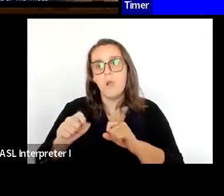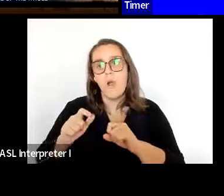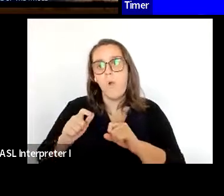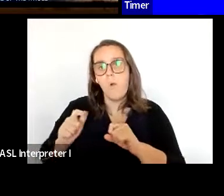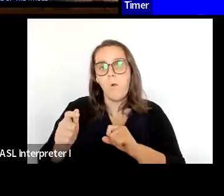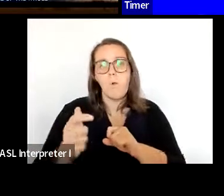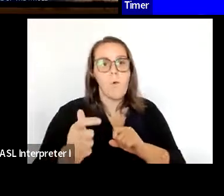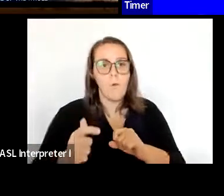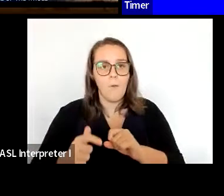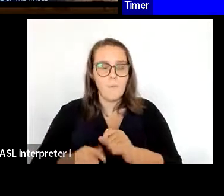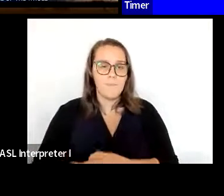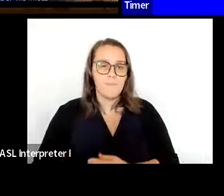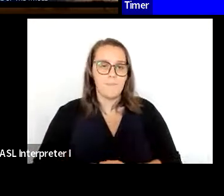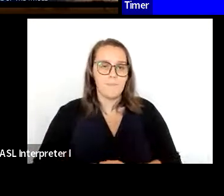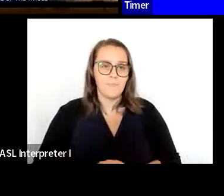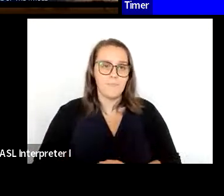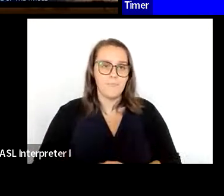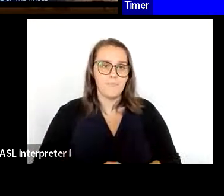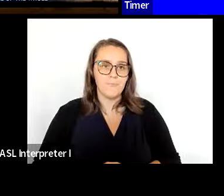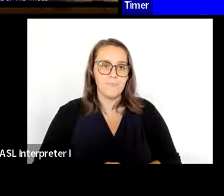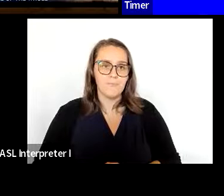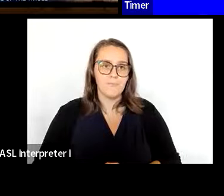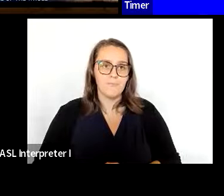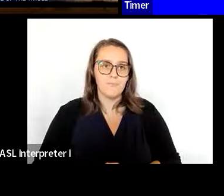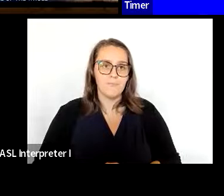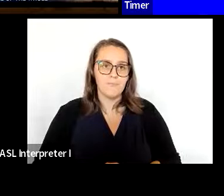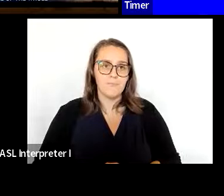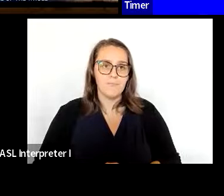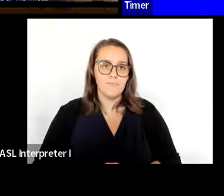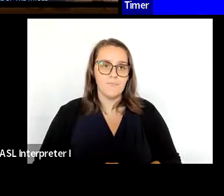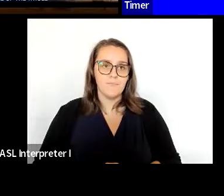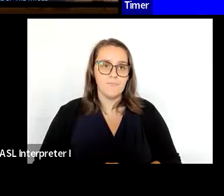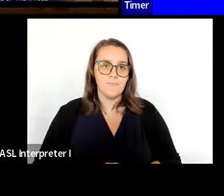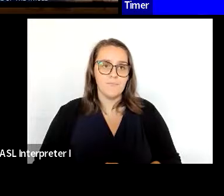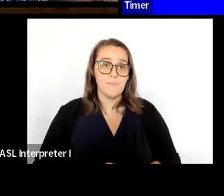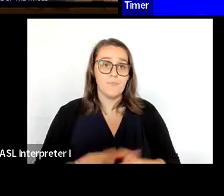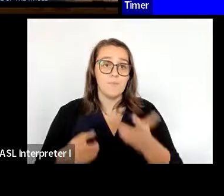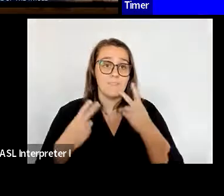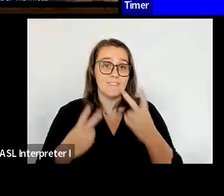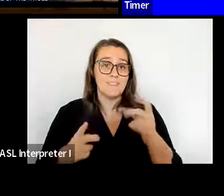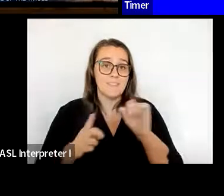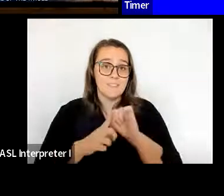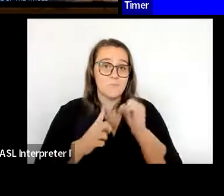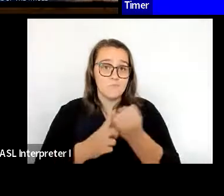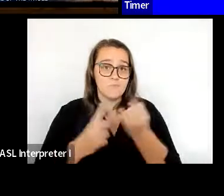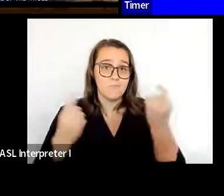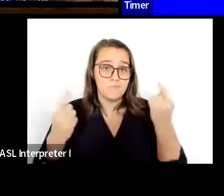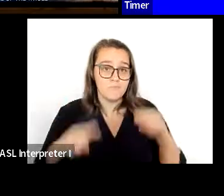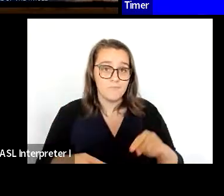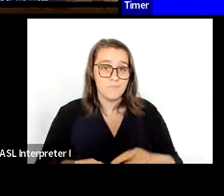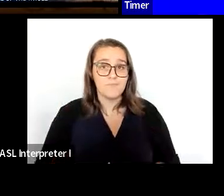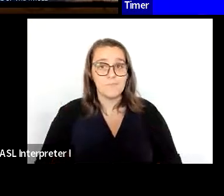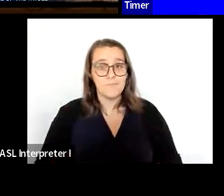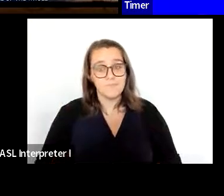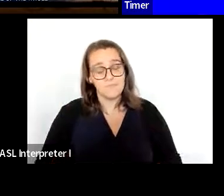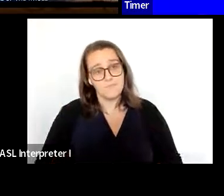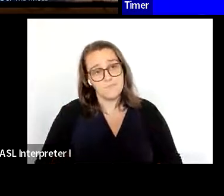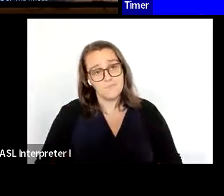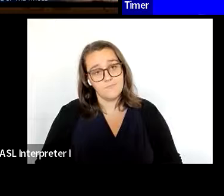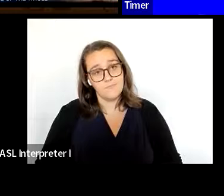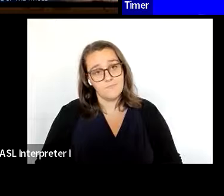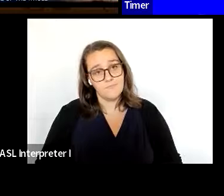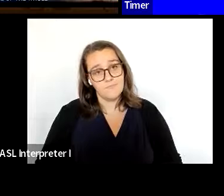so, as I said, we have seen situations where in